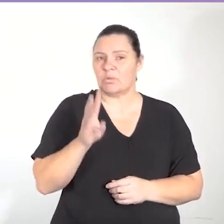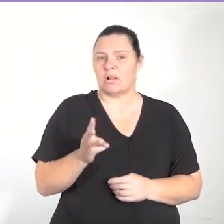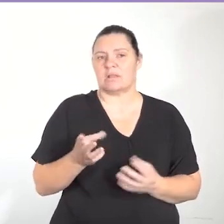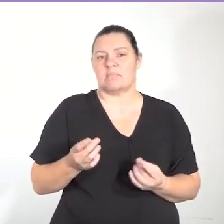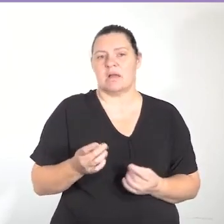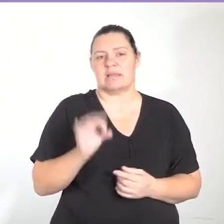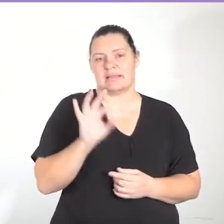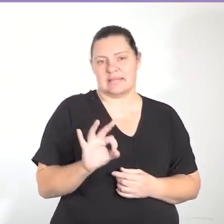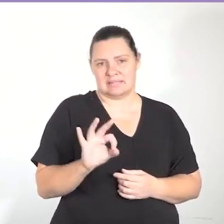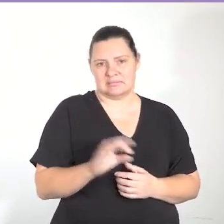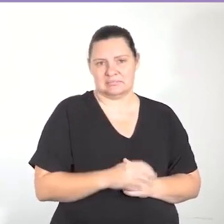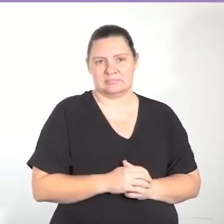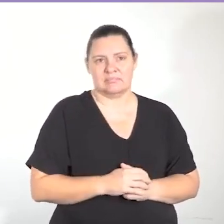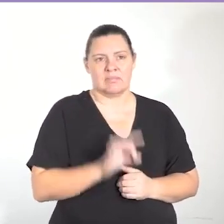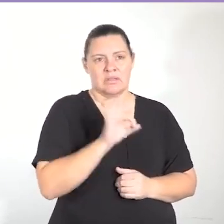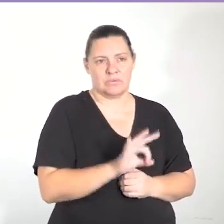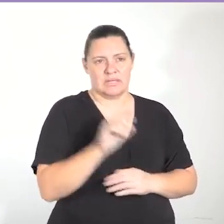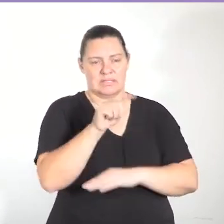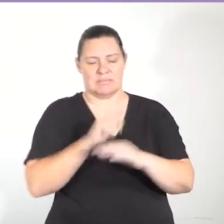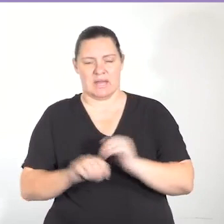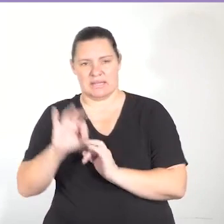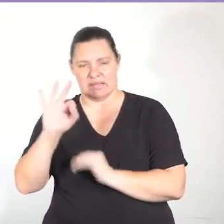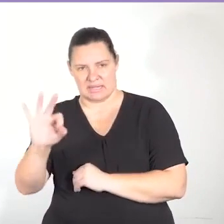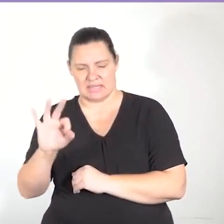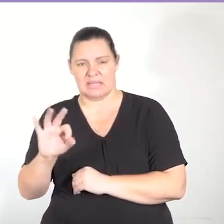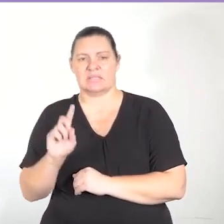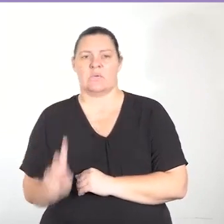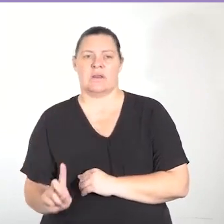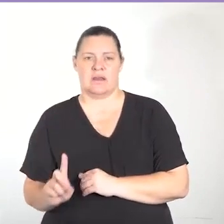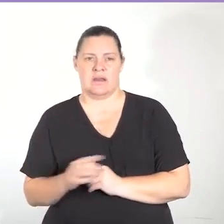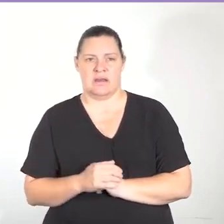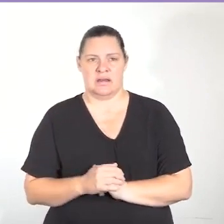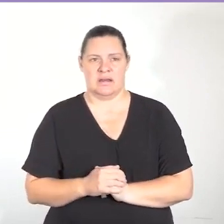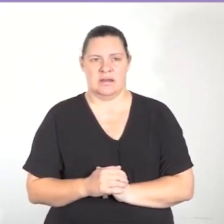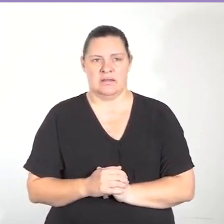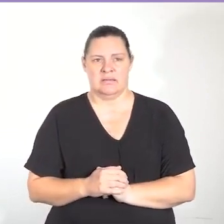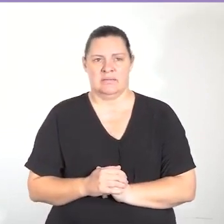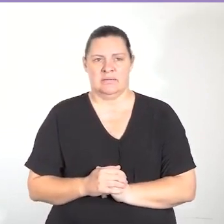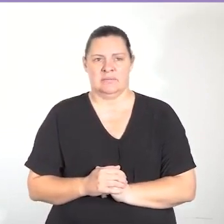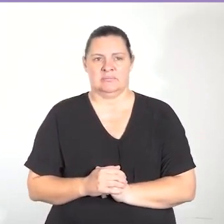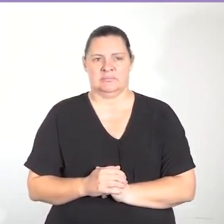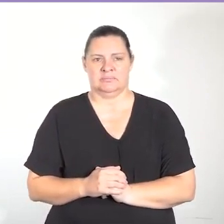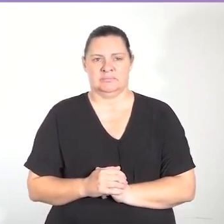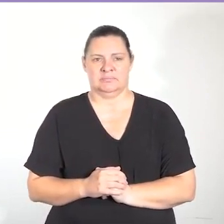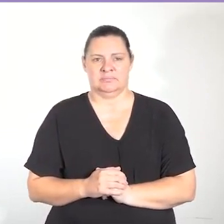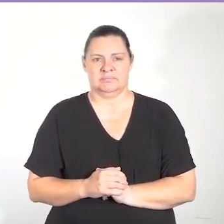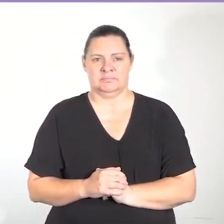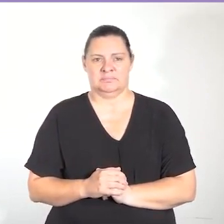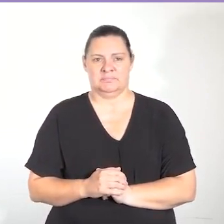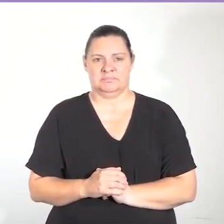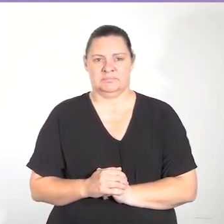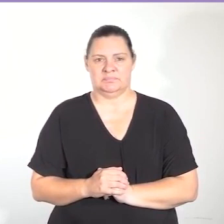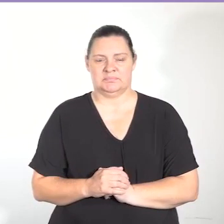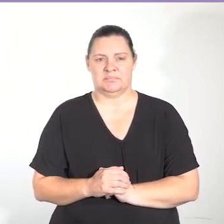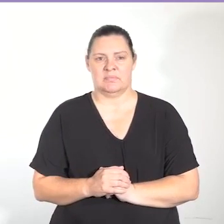going to be our 3. So when I say 3 divided by 3, that is going to give me a